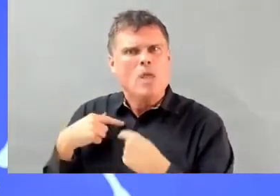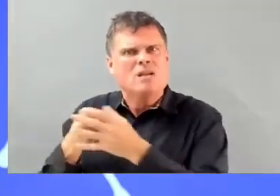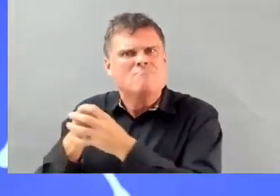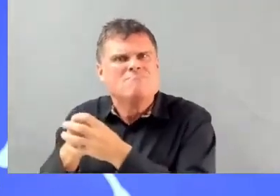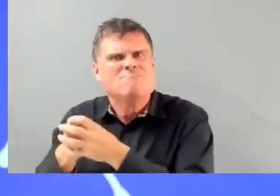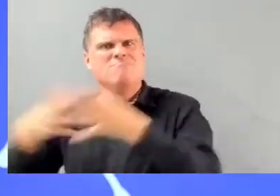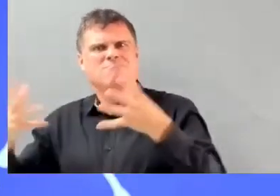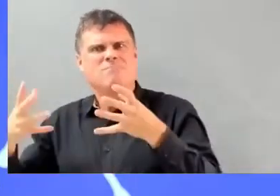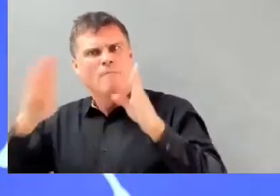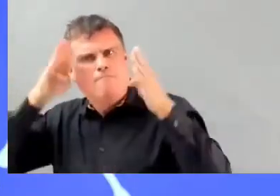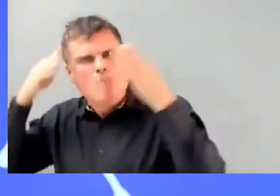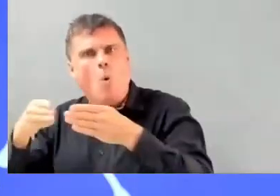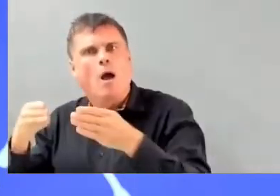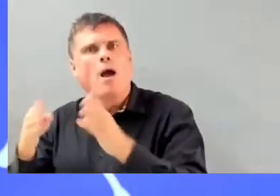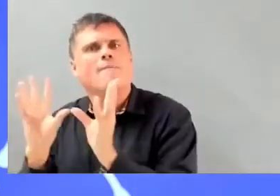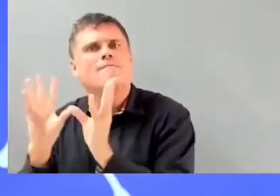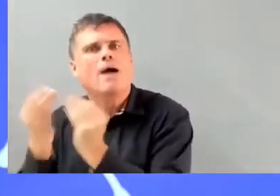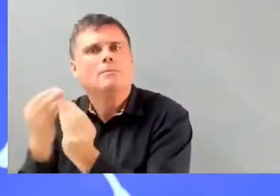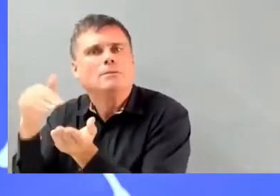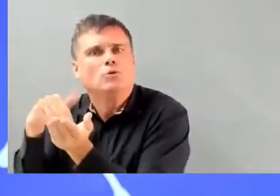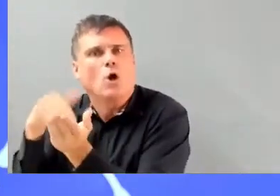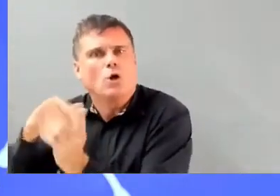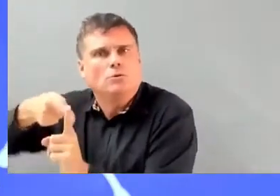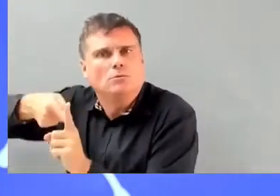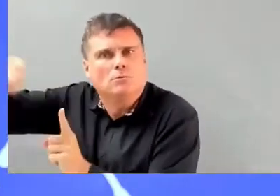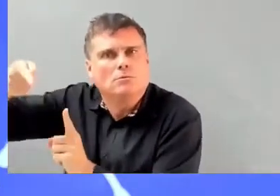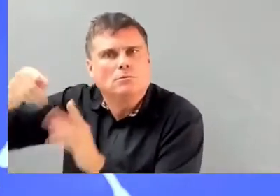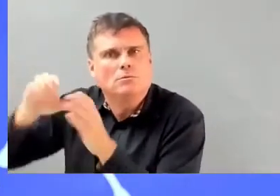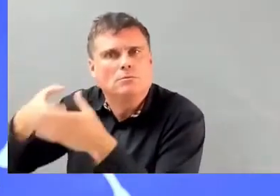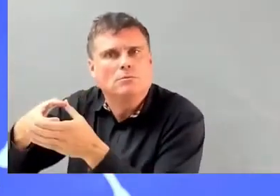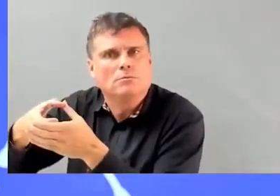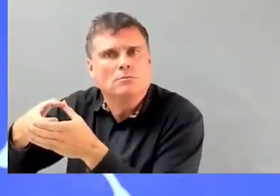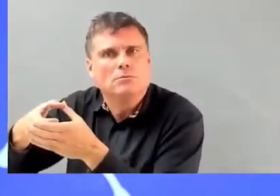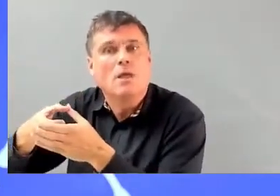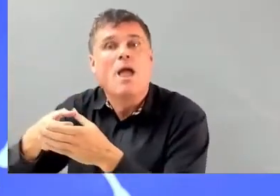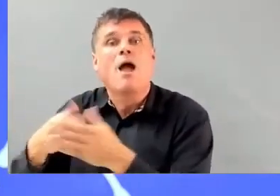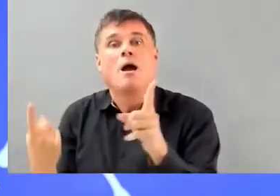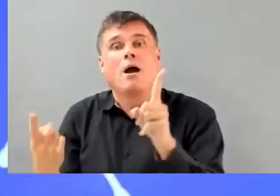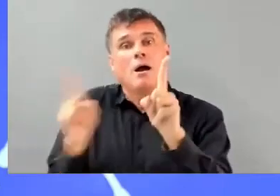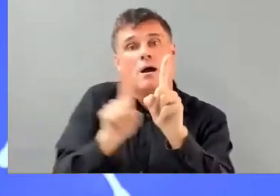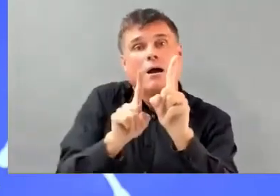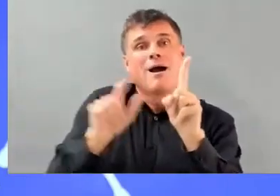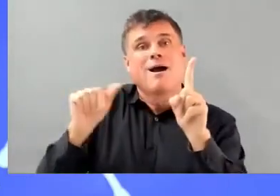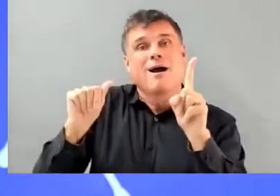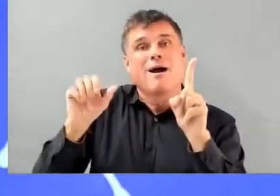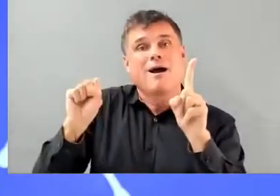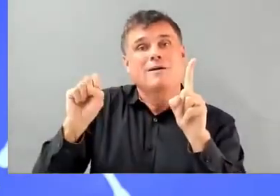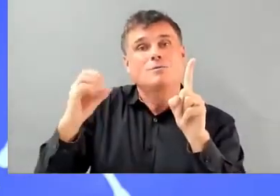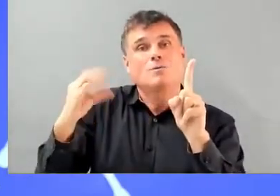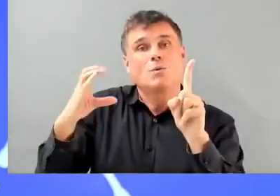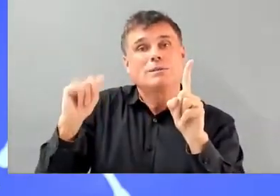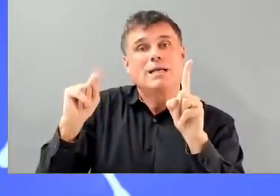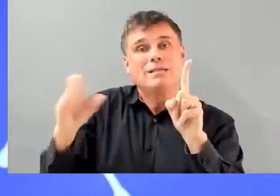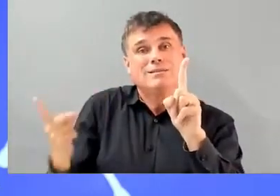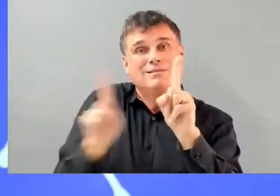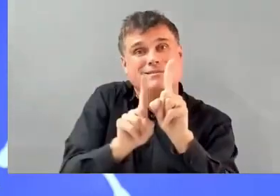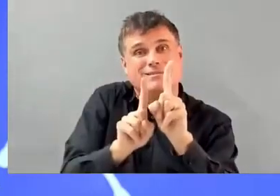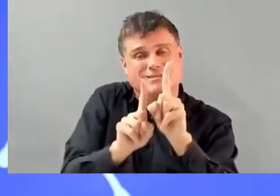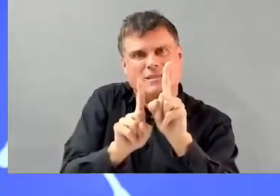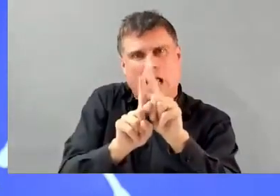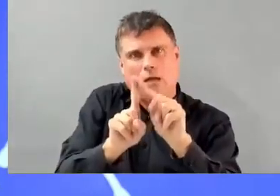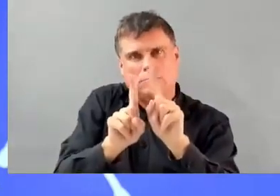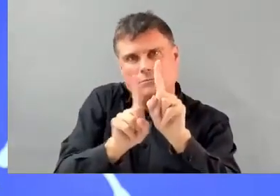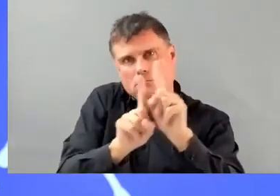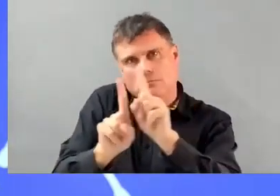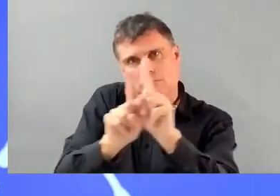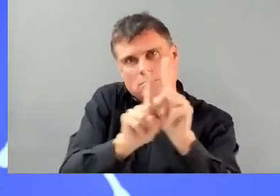associate physician side, there will be right now, some 300 doctors in BC who don't meet current standard, who can meet the standard